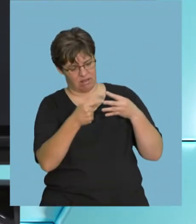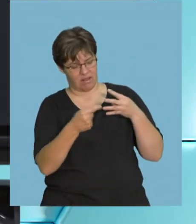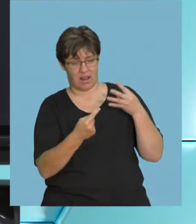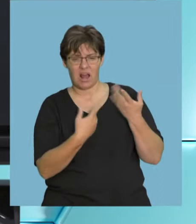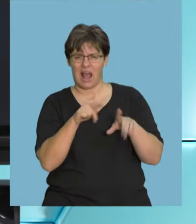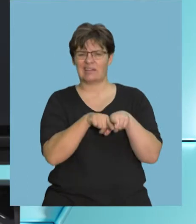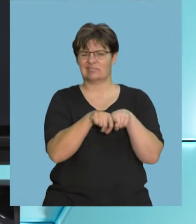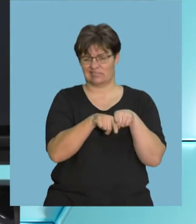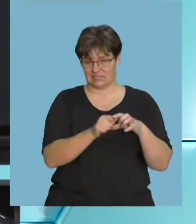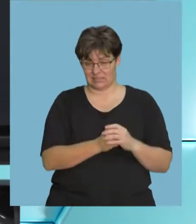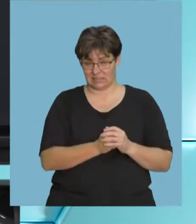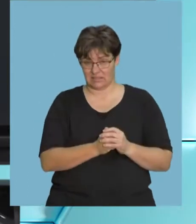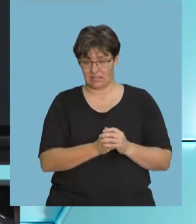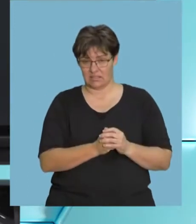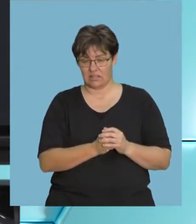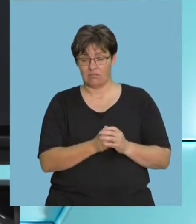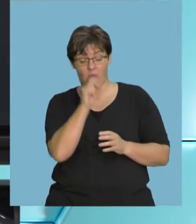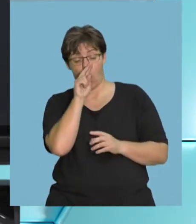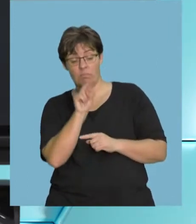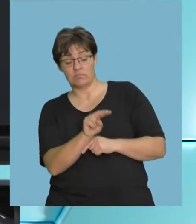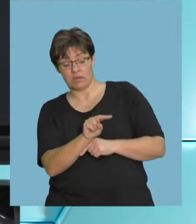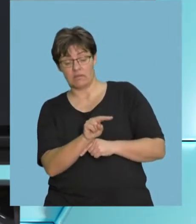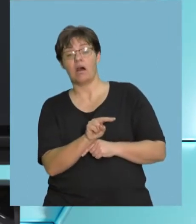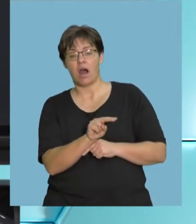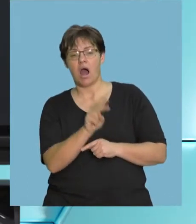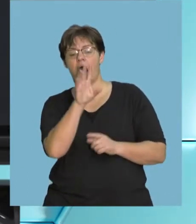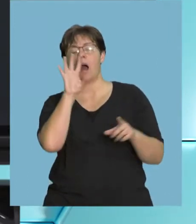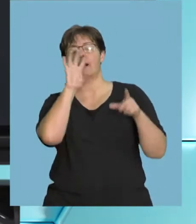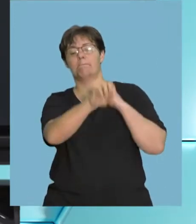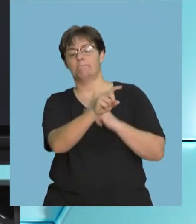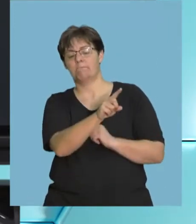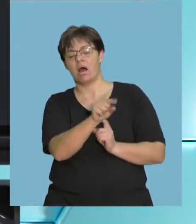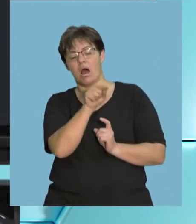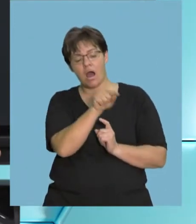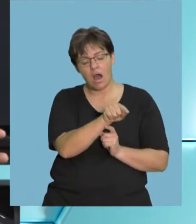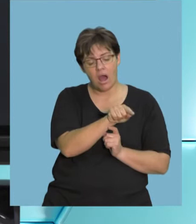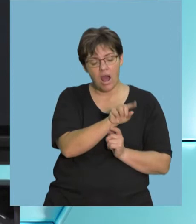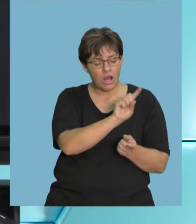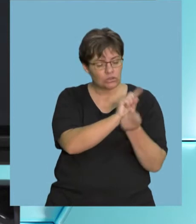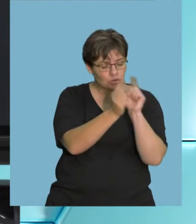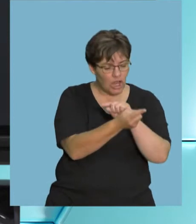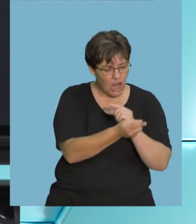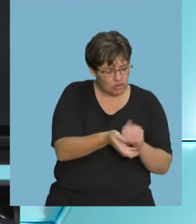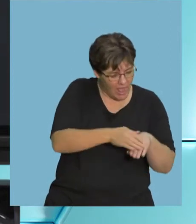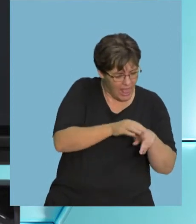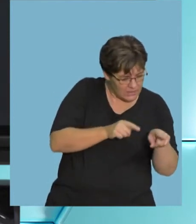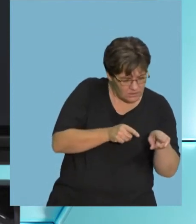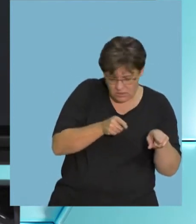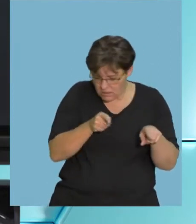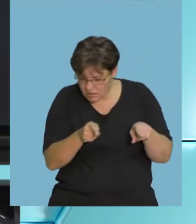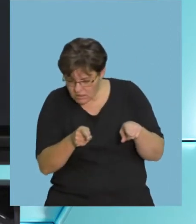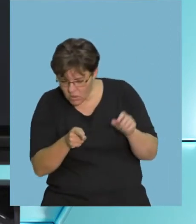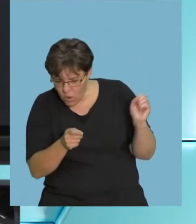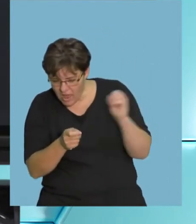be an experiment. When you observe, you note the effect, of changing one quantity as to how